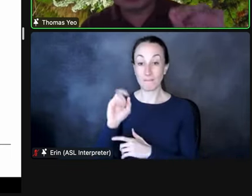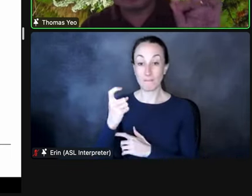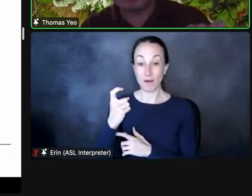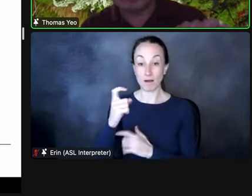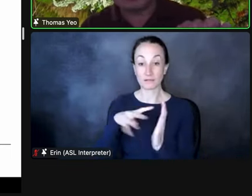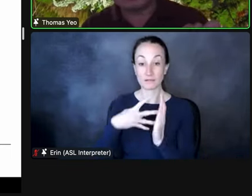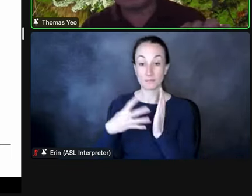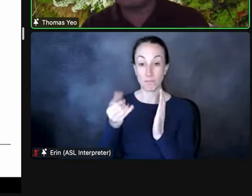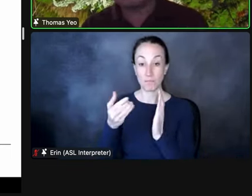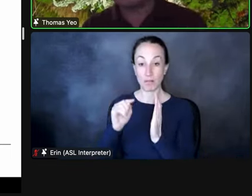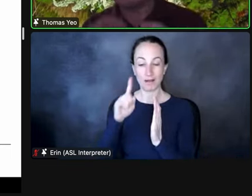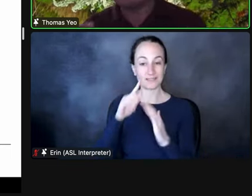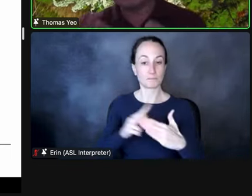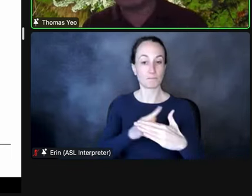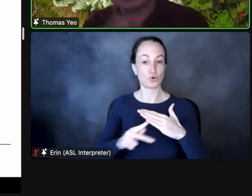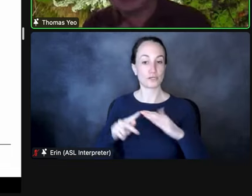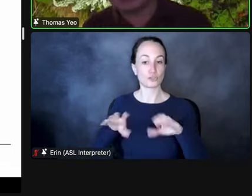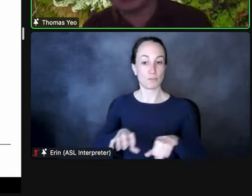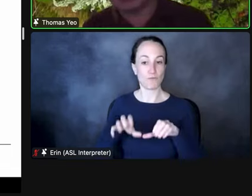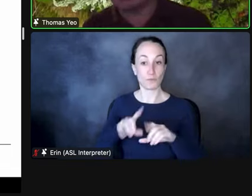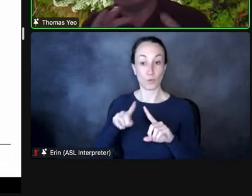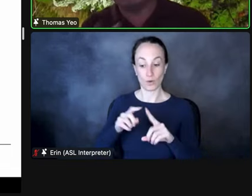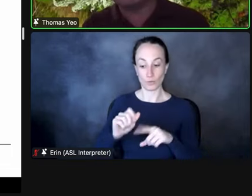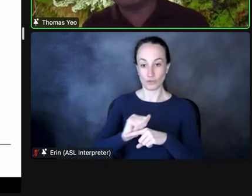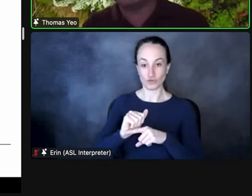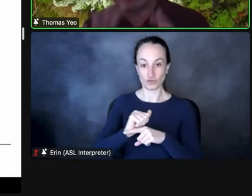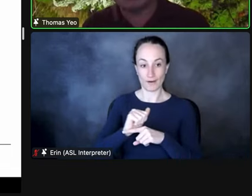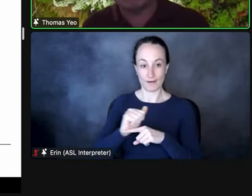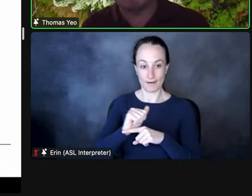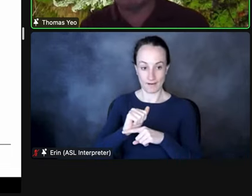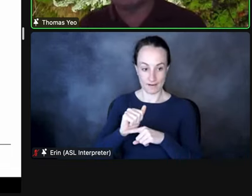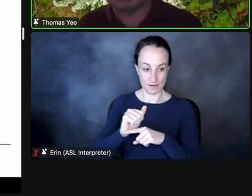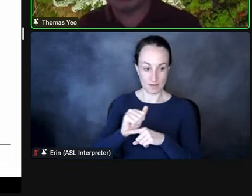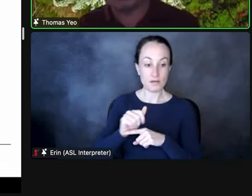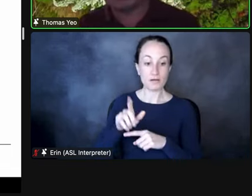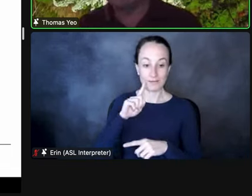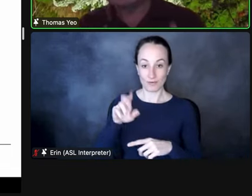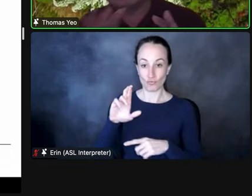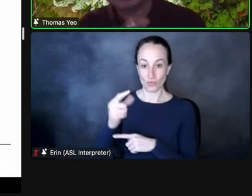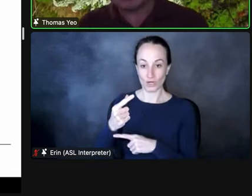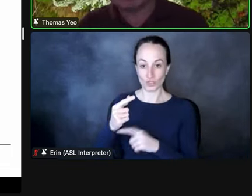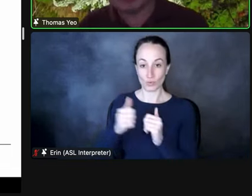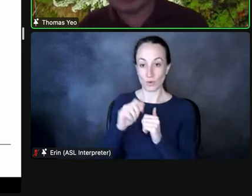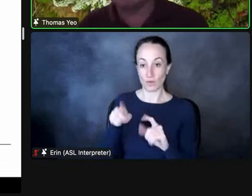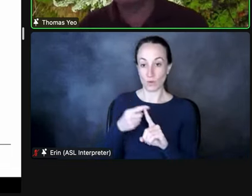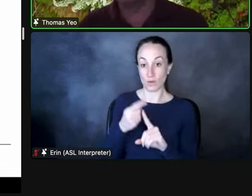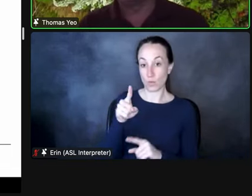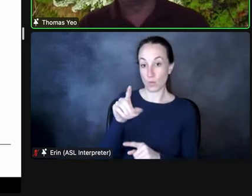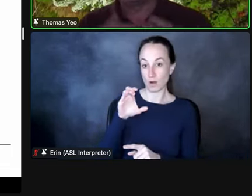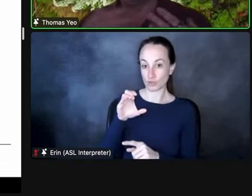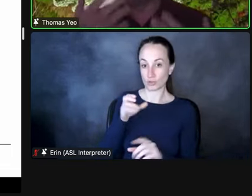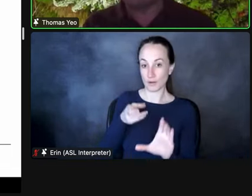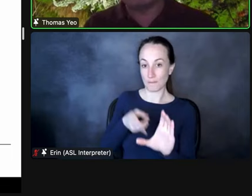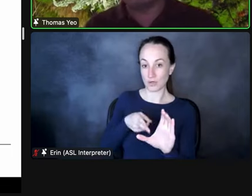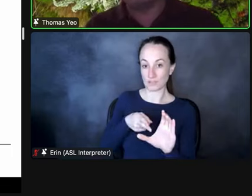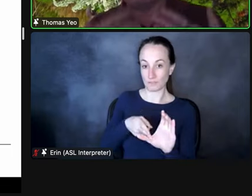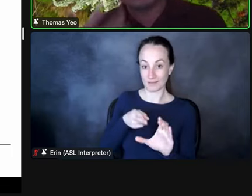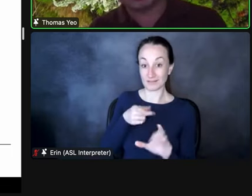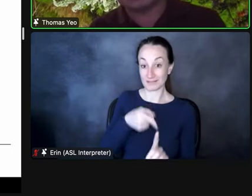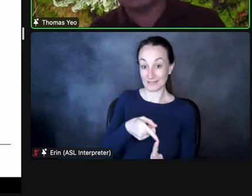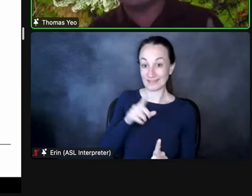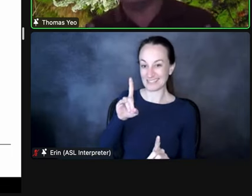the prediction performance when we train clonal regression with only 100 participants in the test meta set and